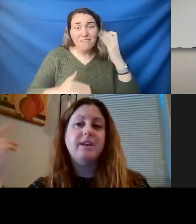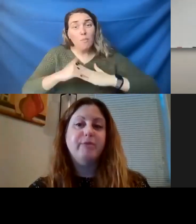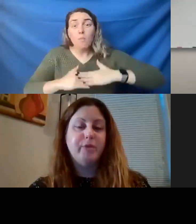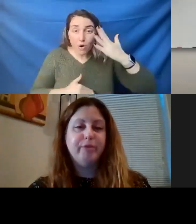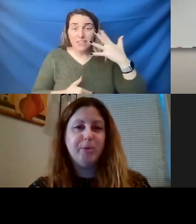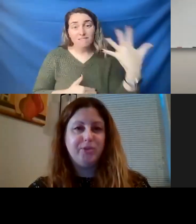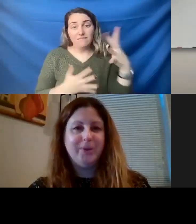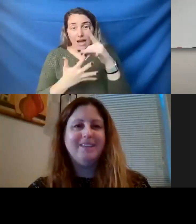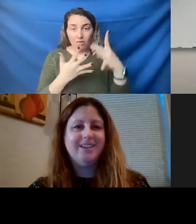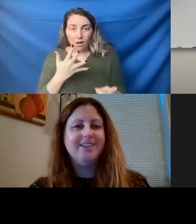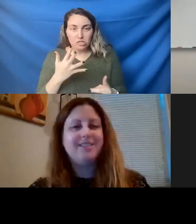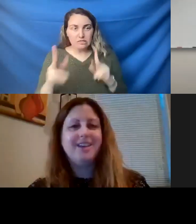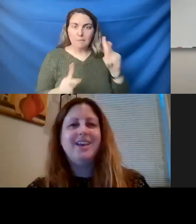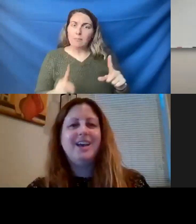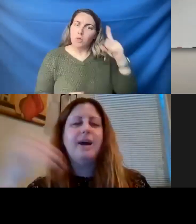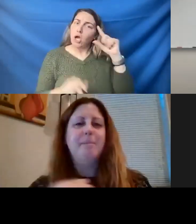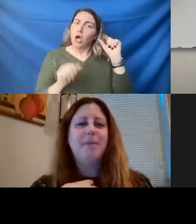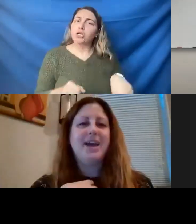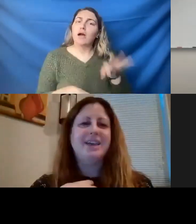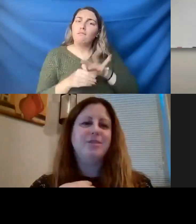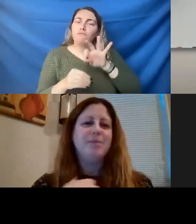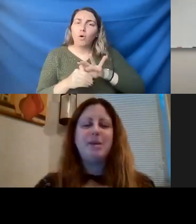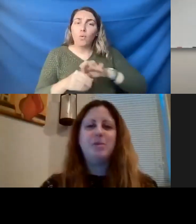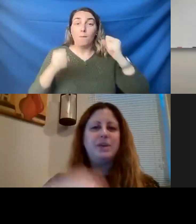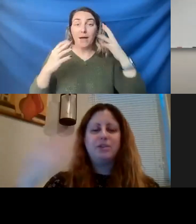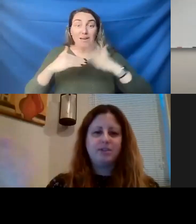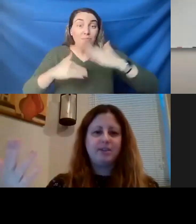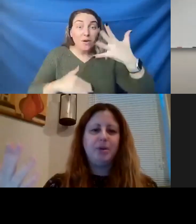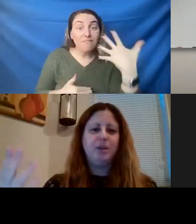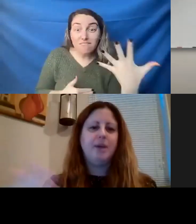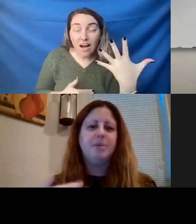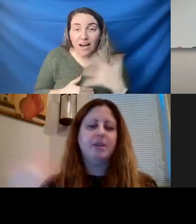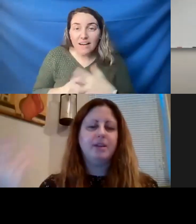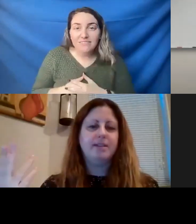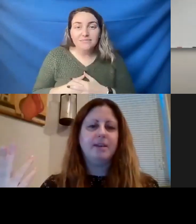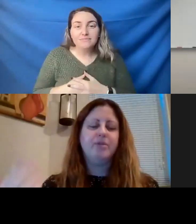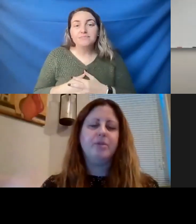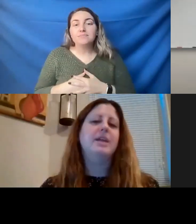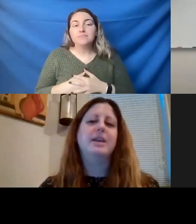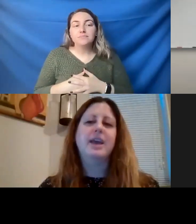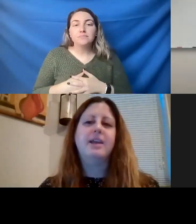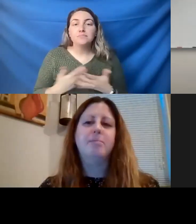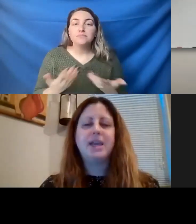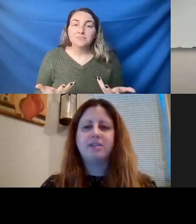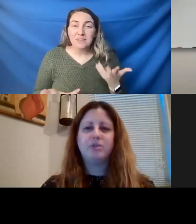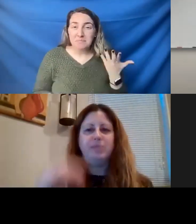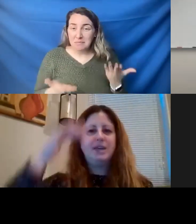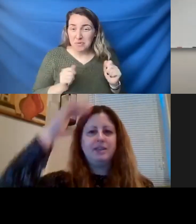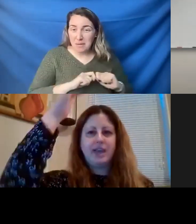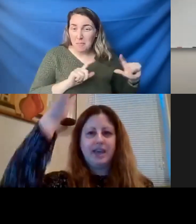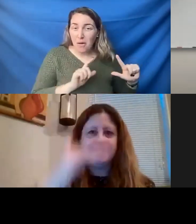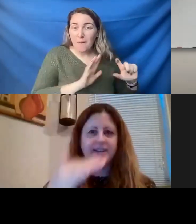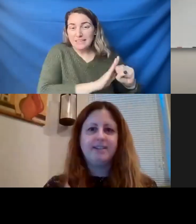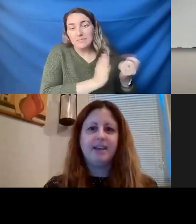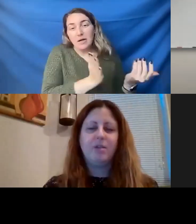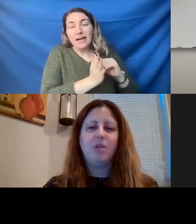think they can vote for more choices? My answer, and maybe we could just like pull up an example of the ballot again. My answer would be